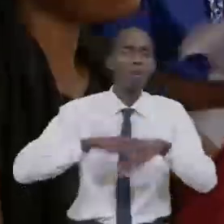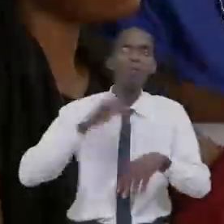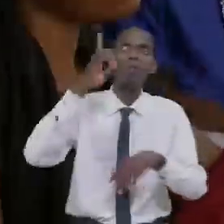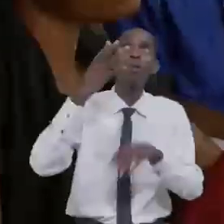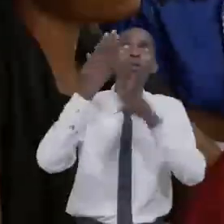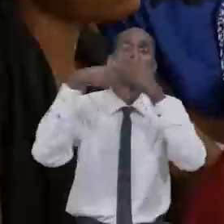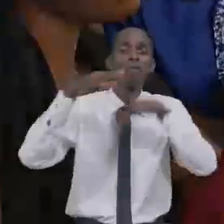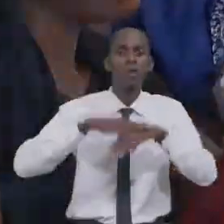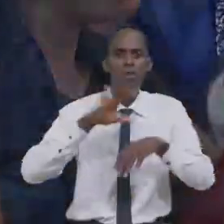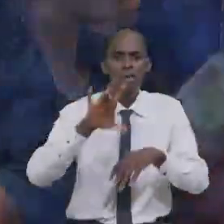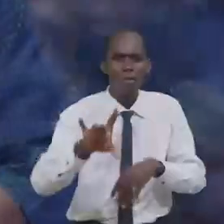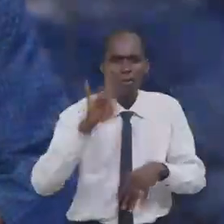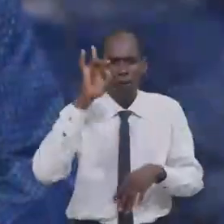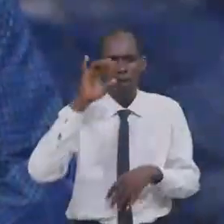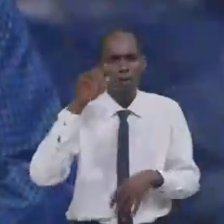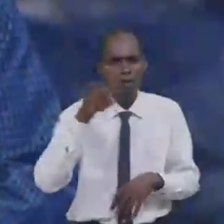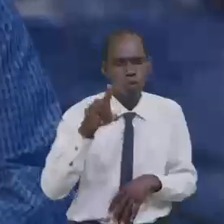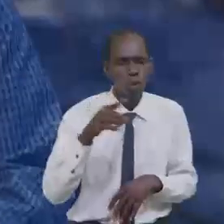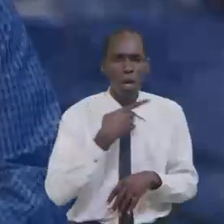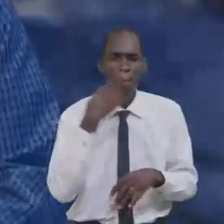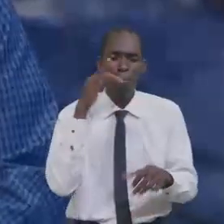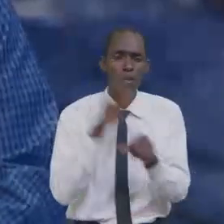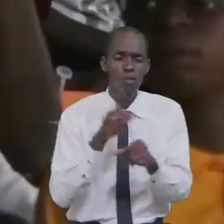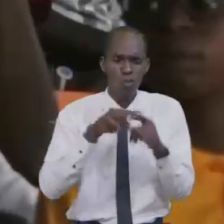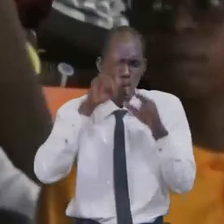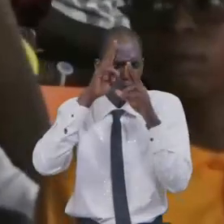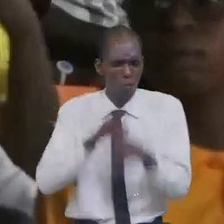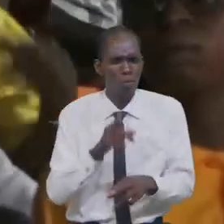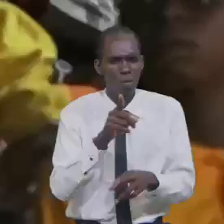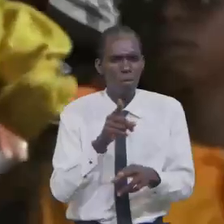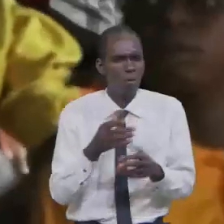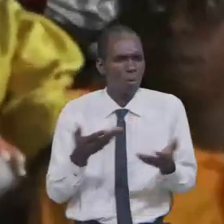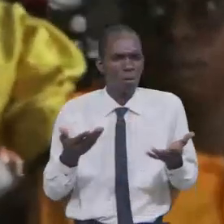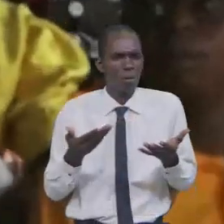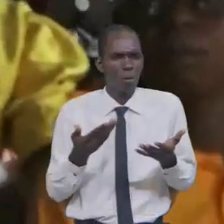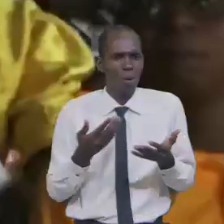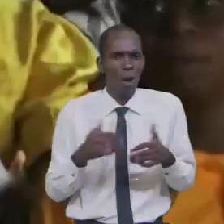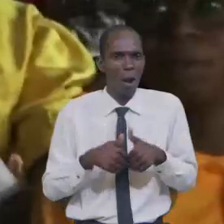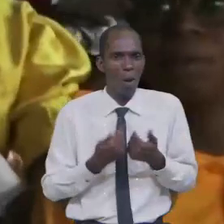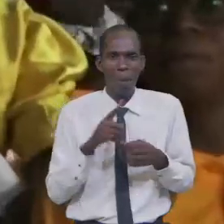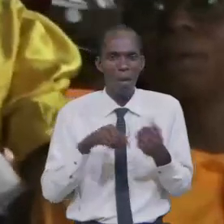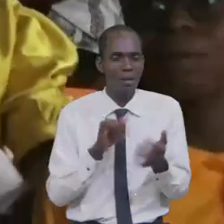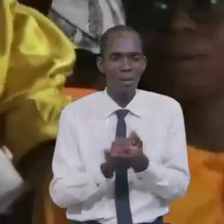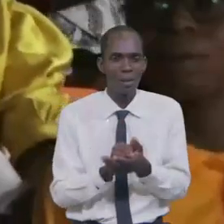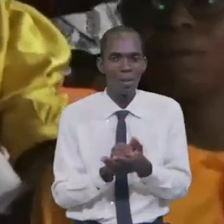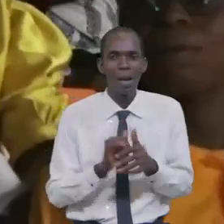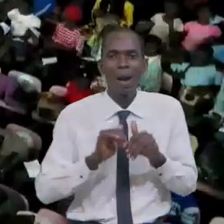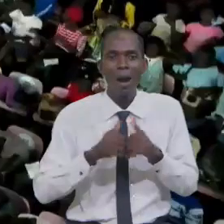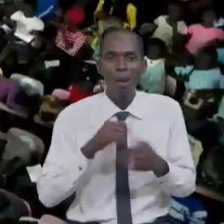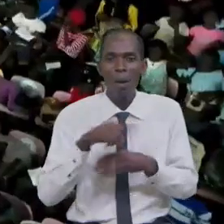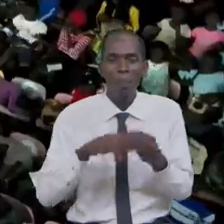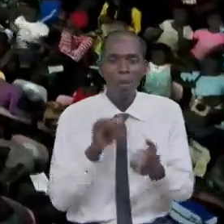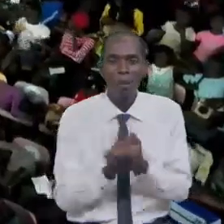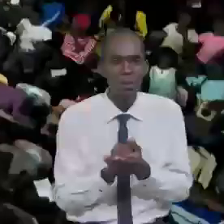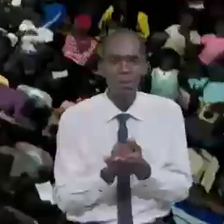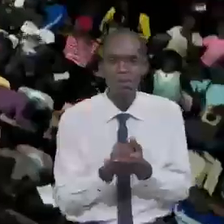out and he says, I will honor you? How about that? I said, I about that.